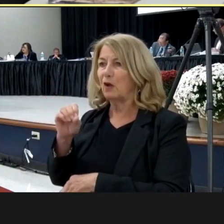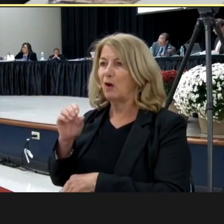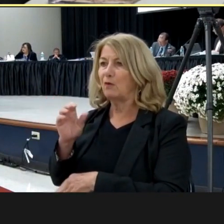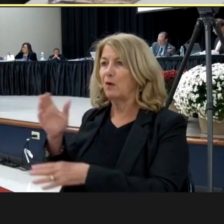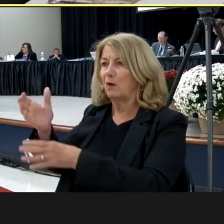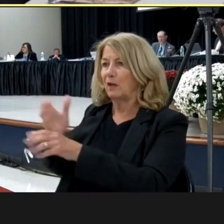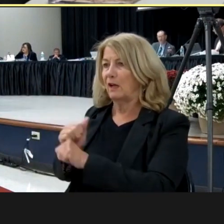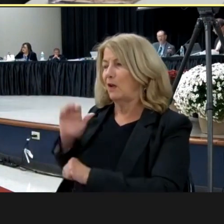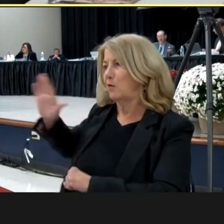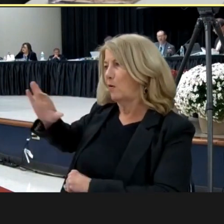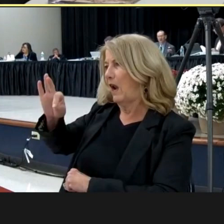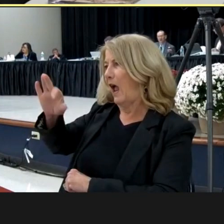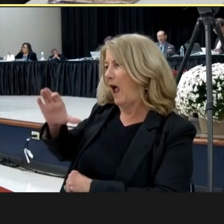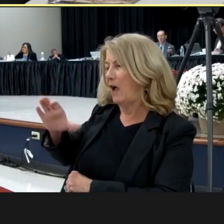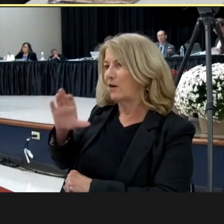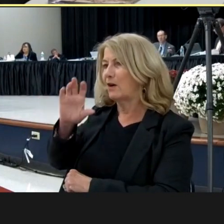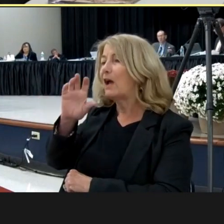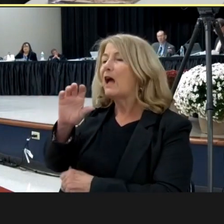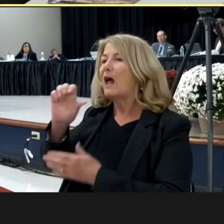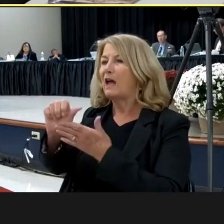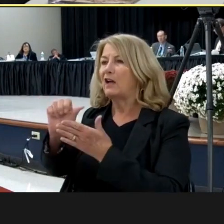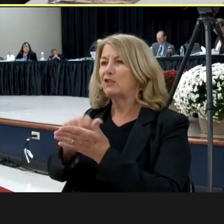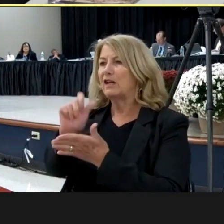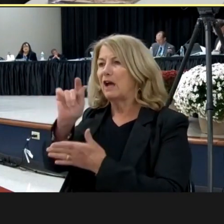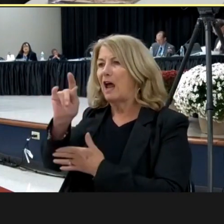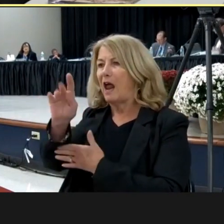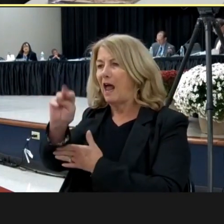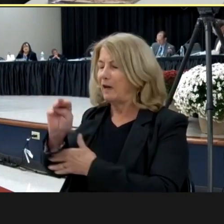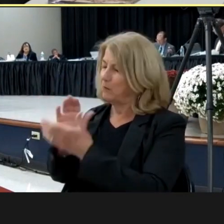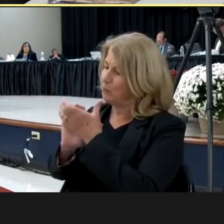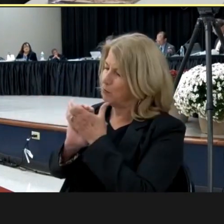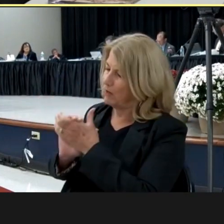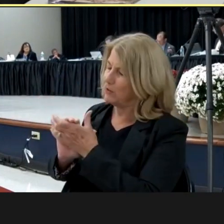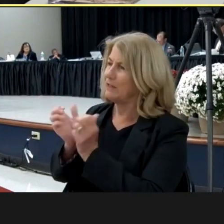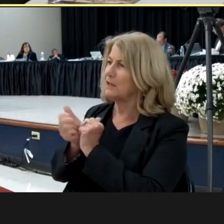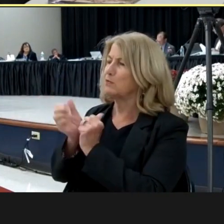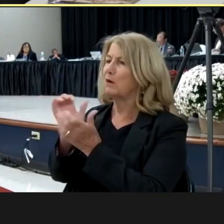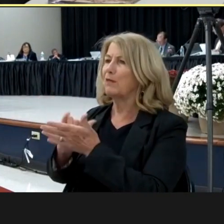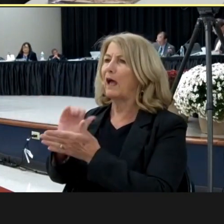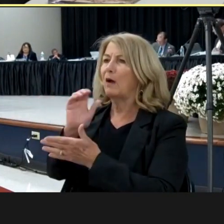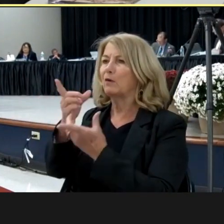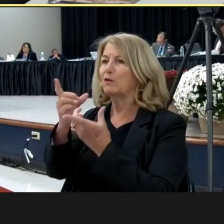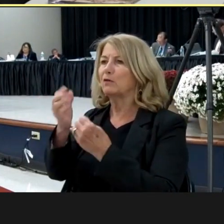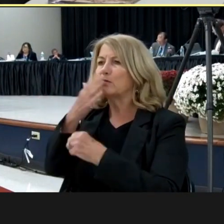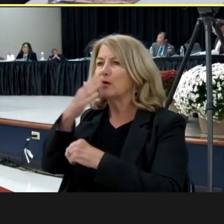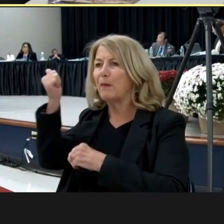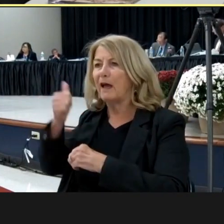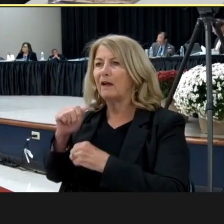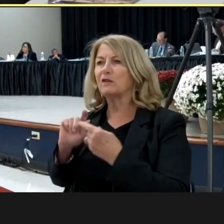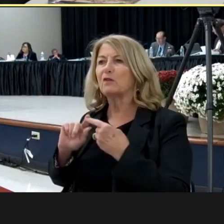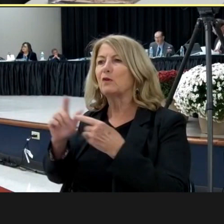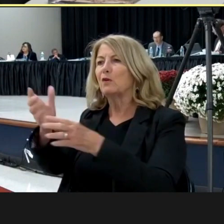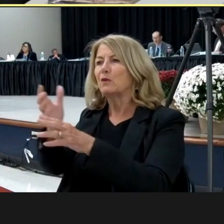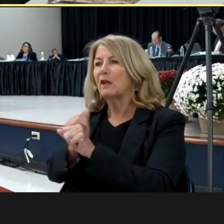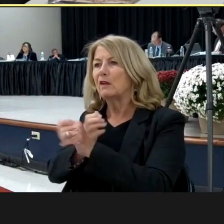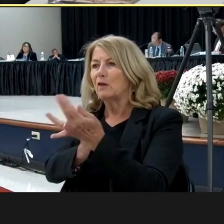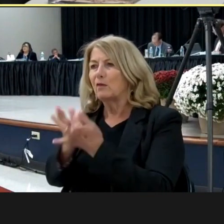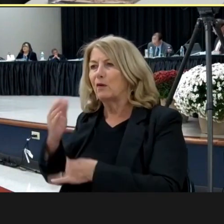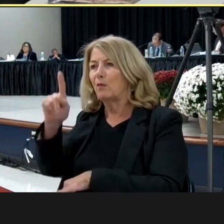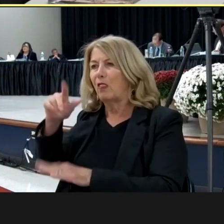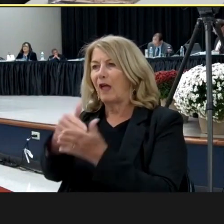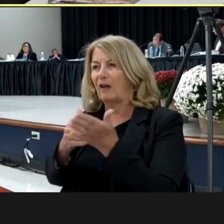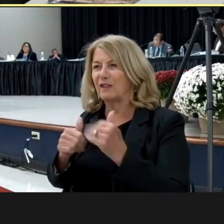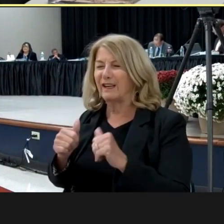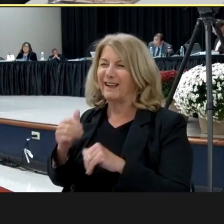900 agenda item this year. So congrats on that. We'll do our best to get you to 1,000. Thank you.